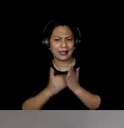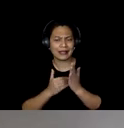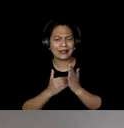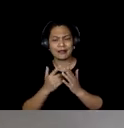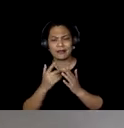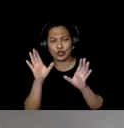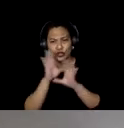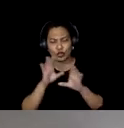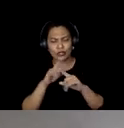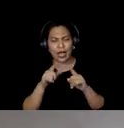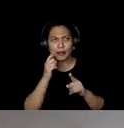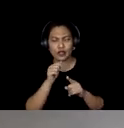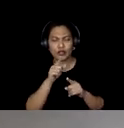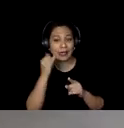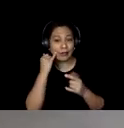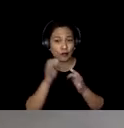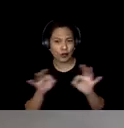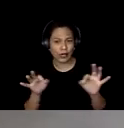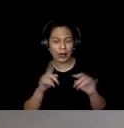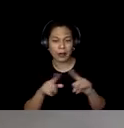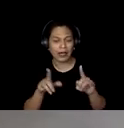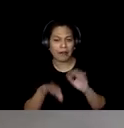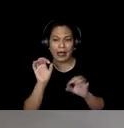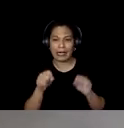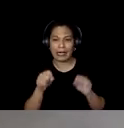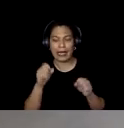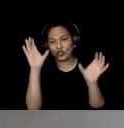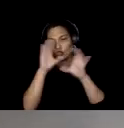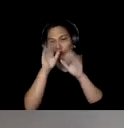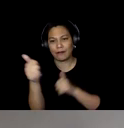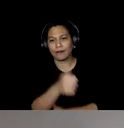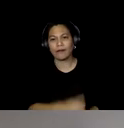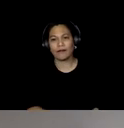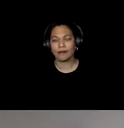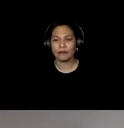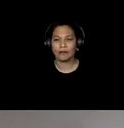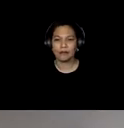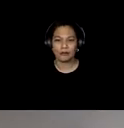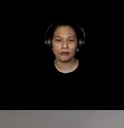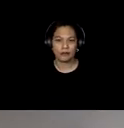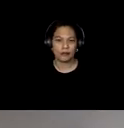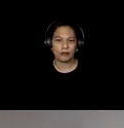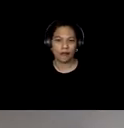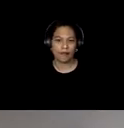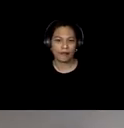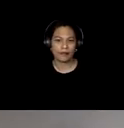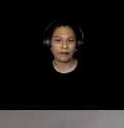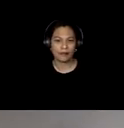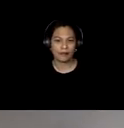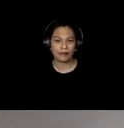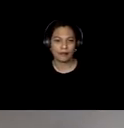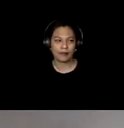tried it, but you can find them easily. There's like a ton of tools out there. Hope that answers the